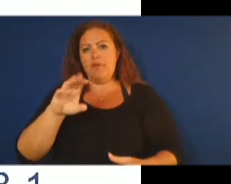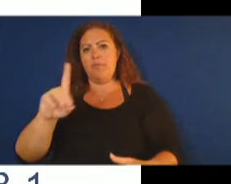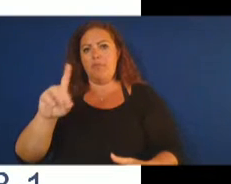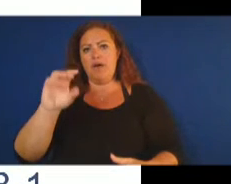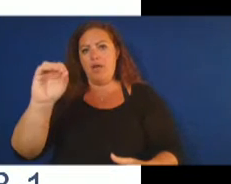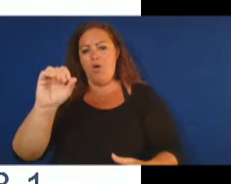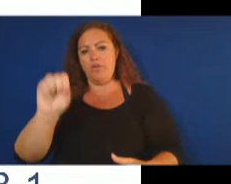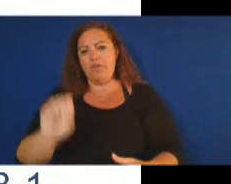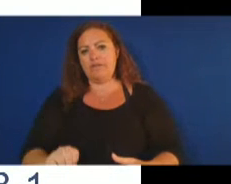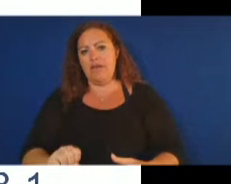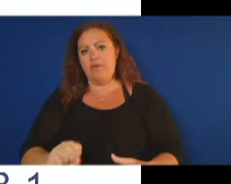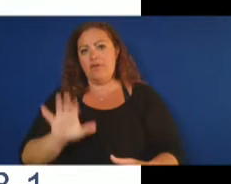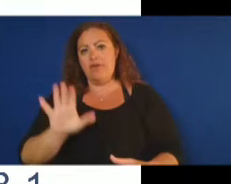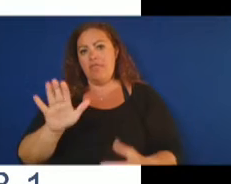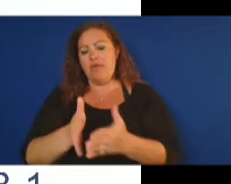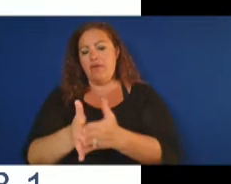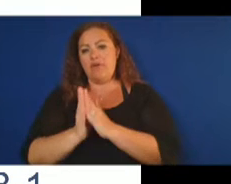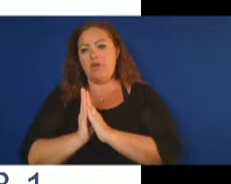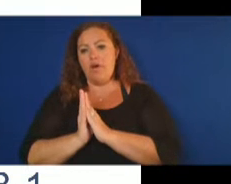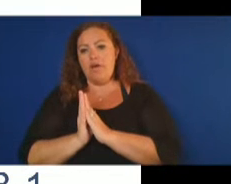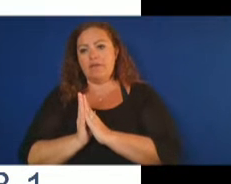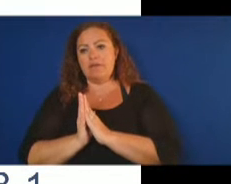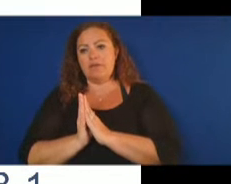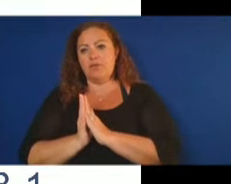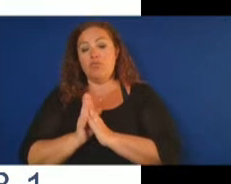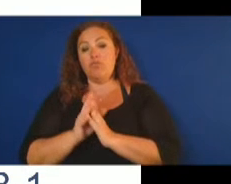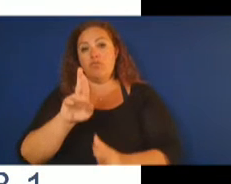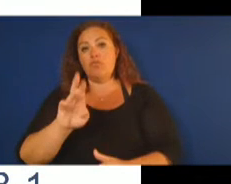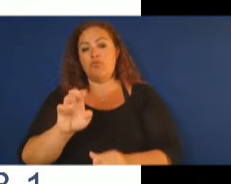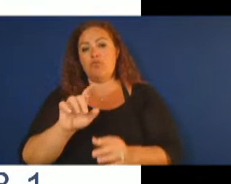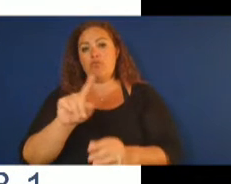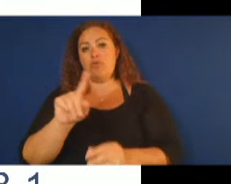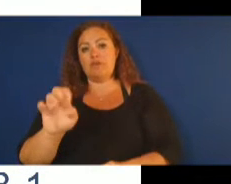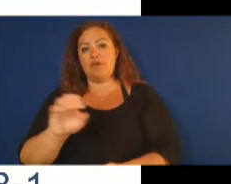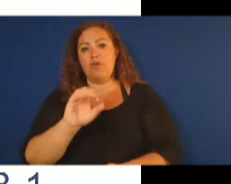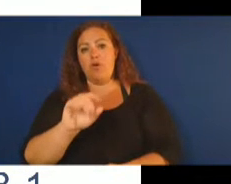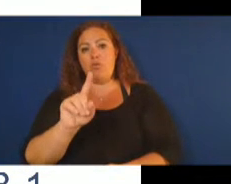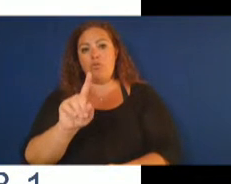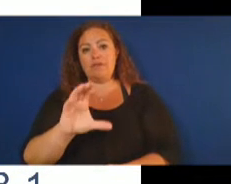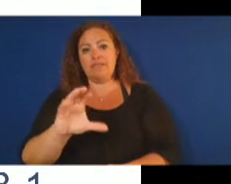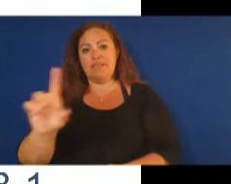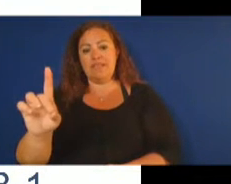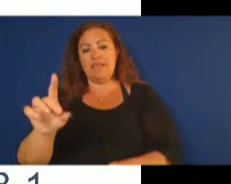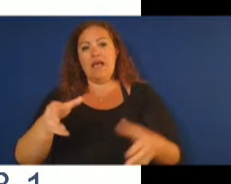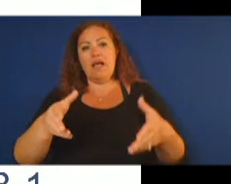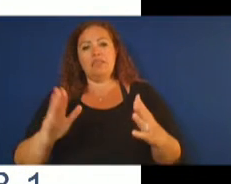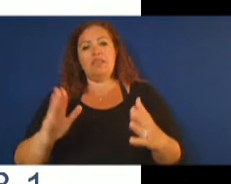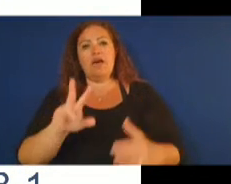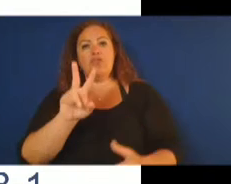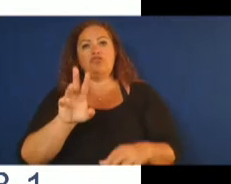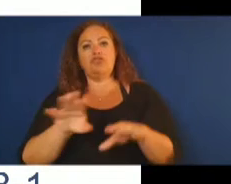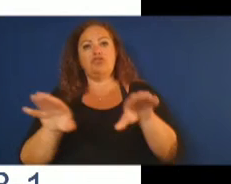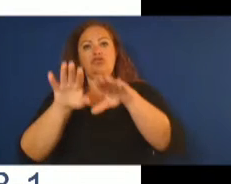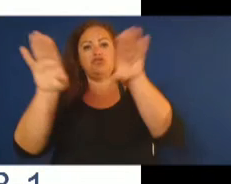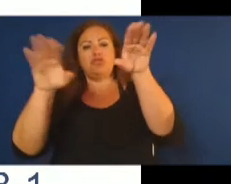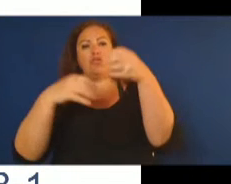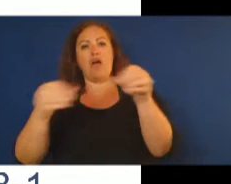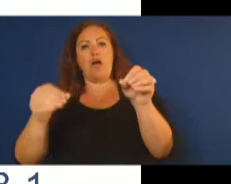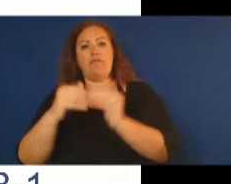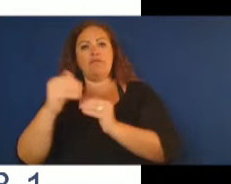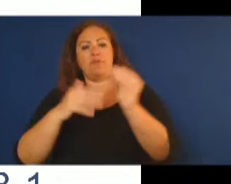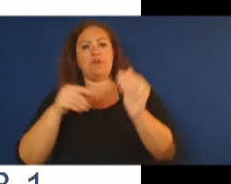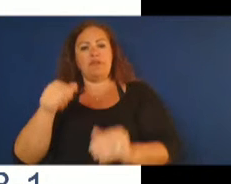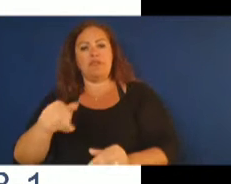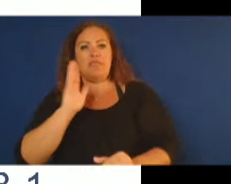and the request as Mr petton stated is to rone the site to 01 CD to allow uh a two-story office building on the site that would contain up